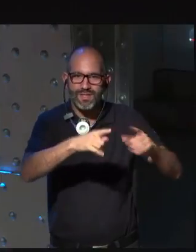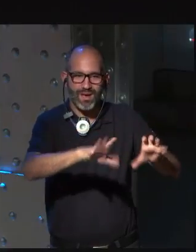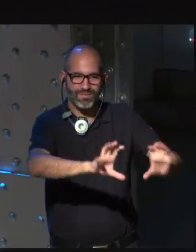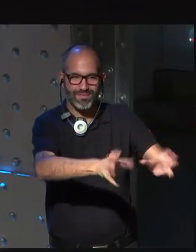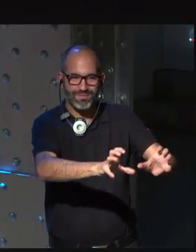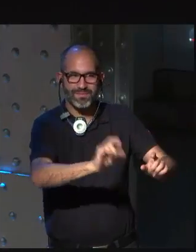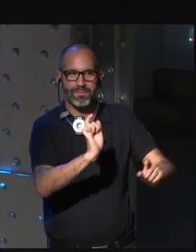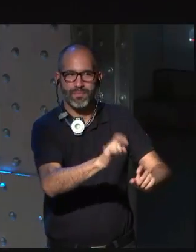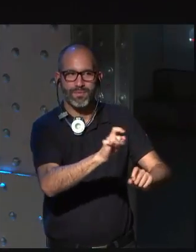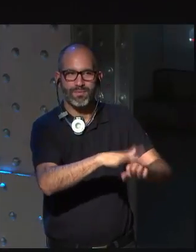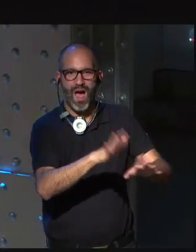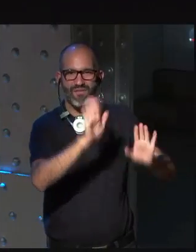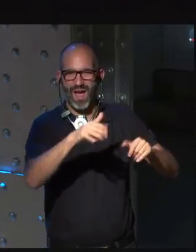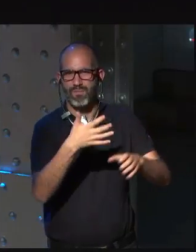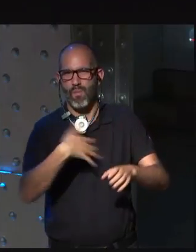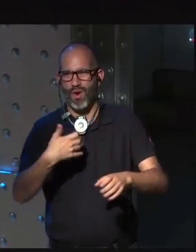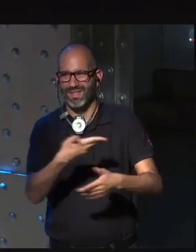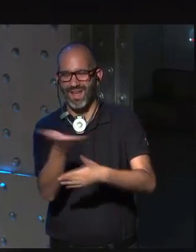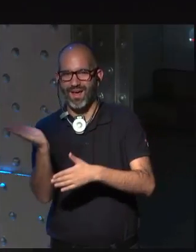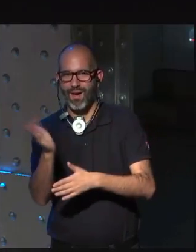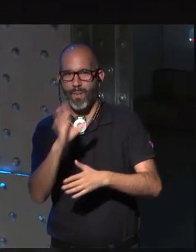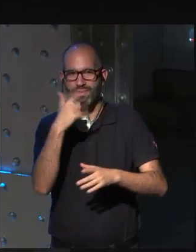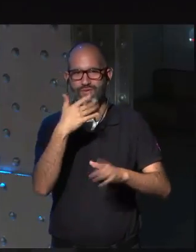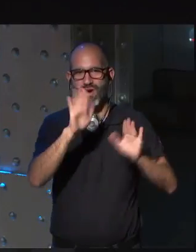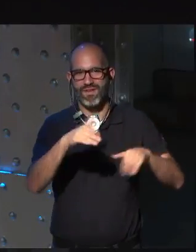So yeah, I listen to a lot of digital music.